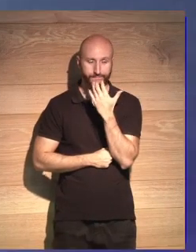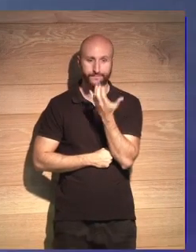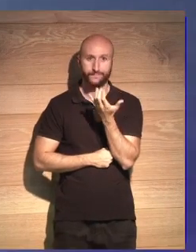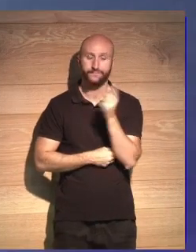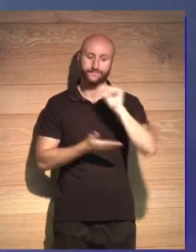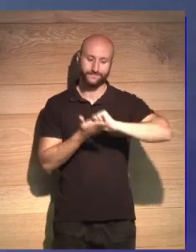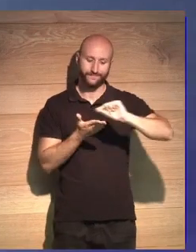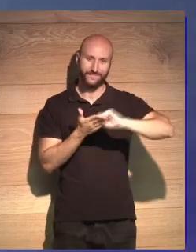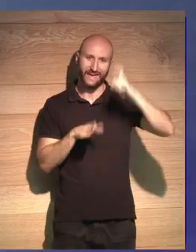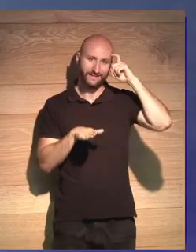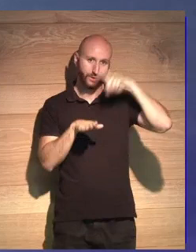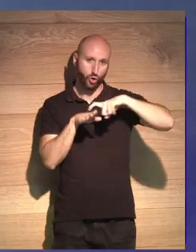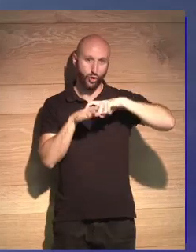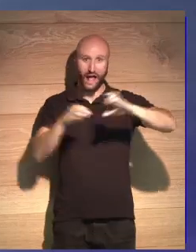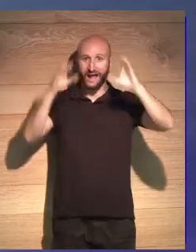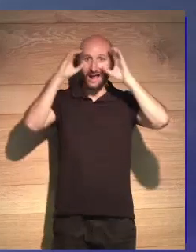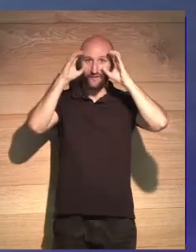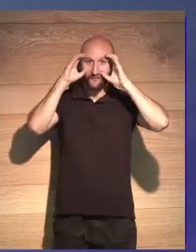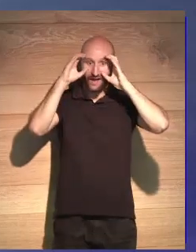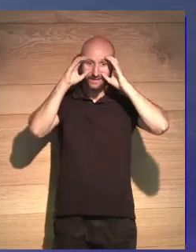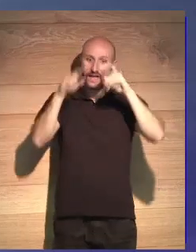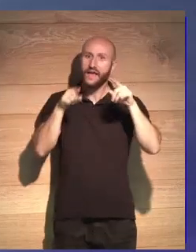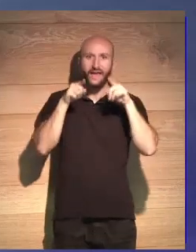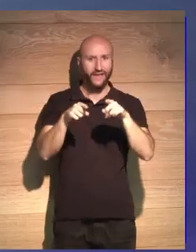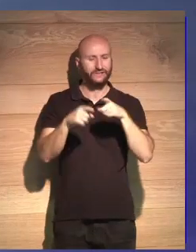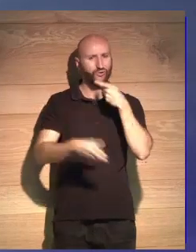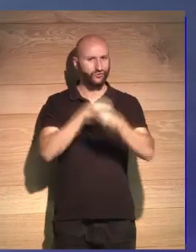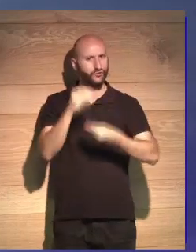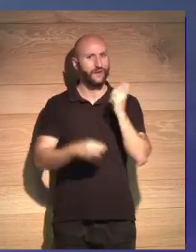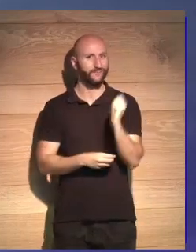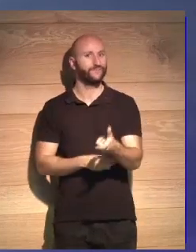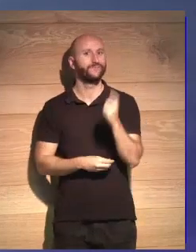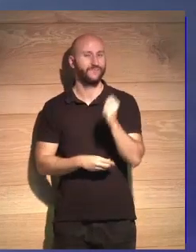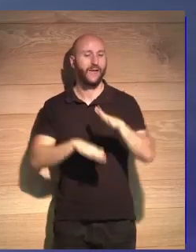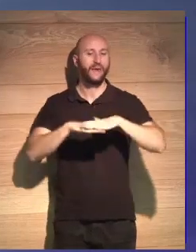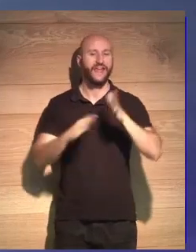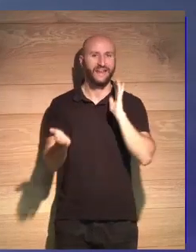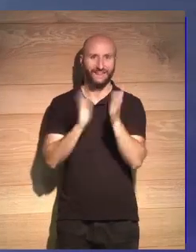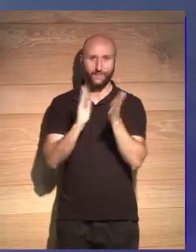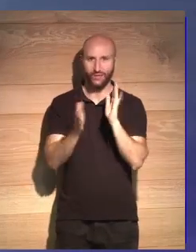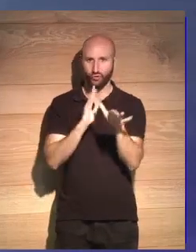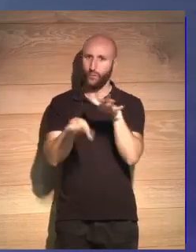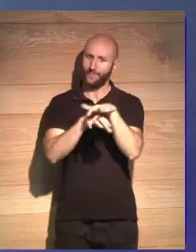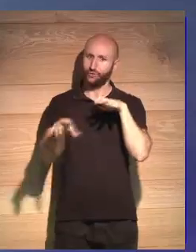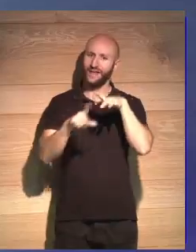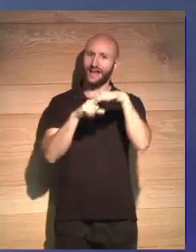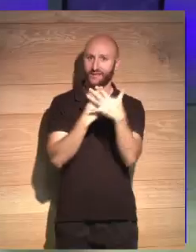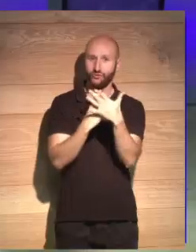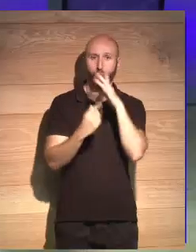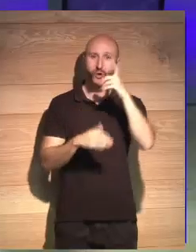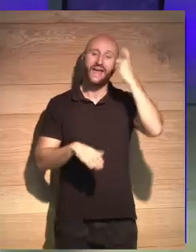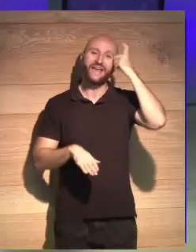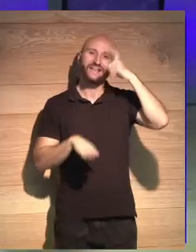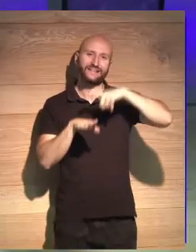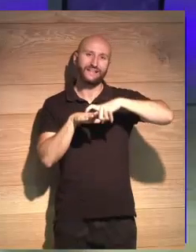experience in psychology, virtual reality is something that we use a lot in the clinic for the treatment